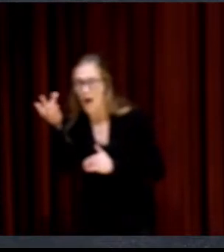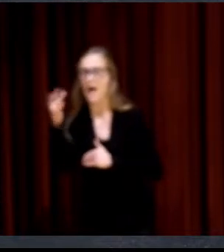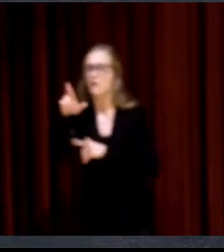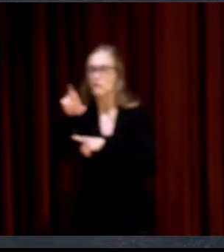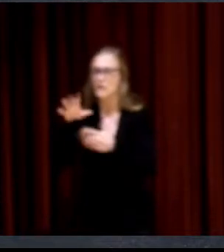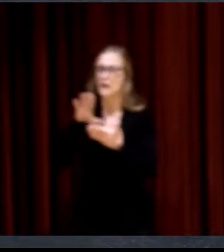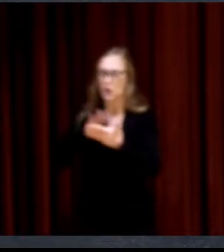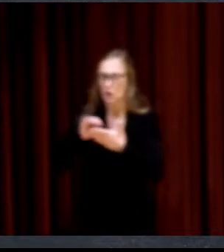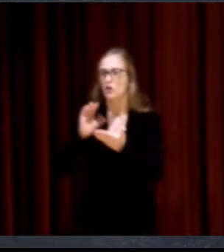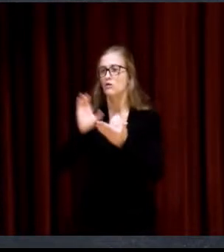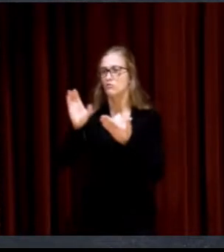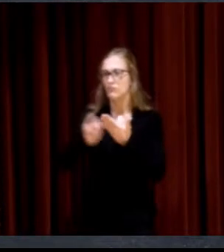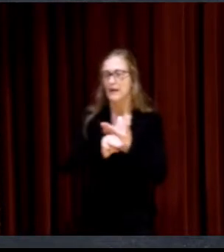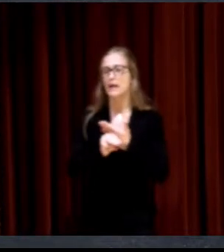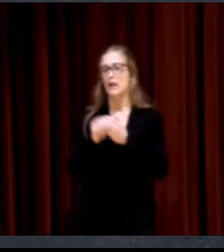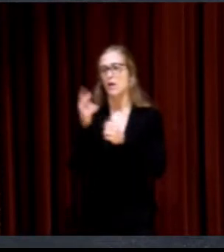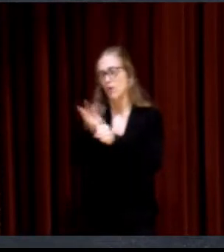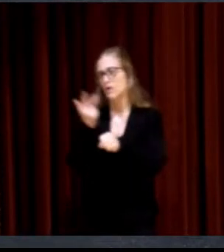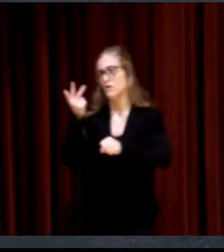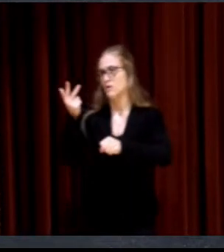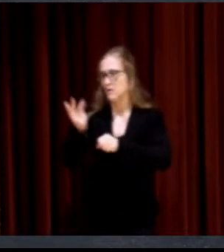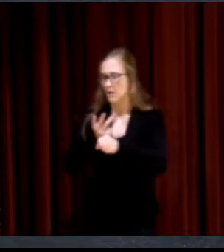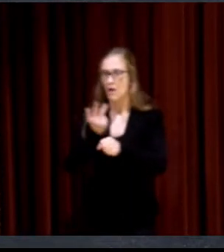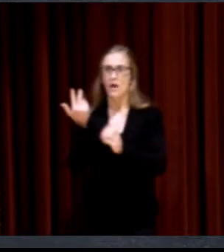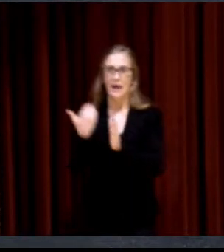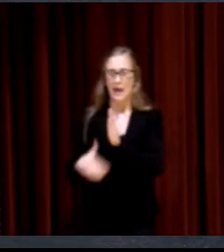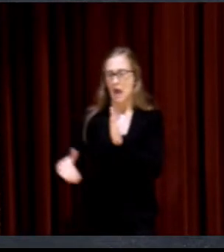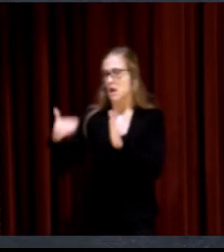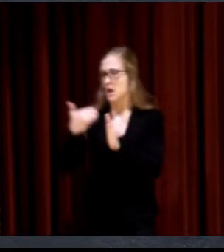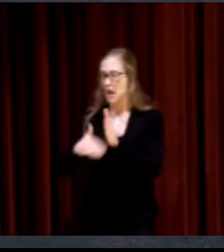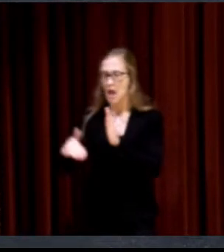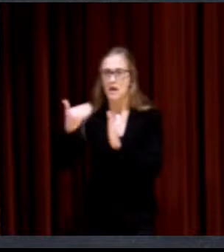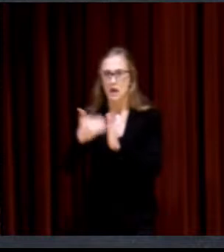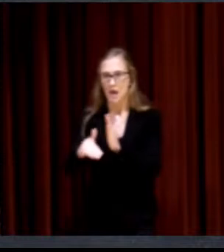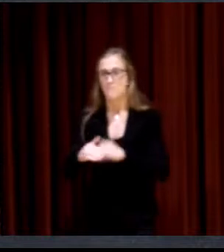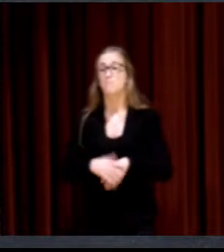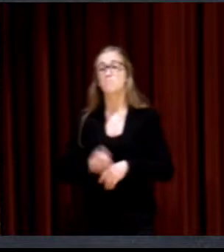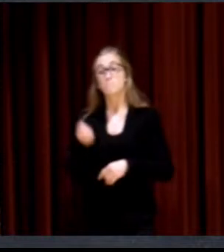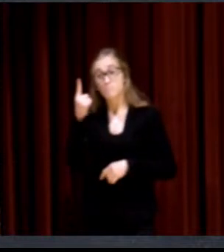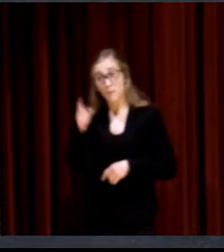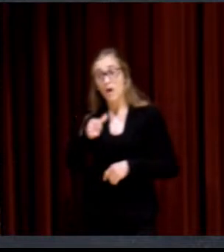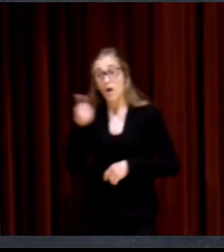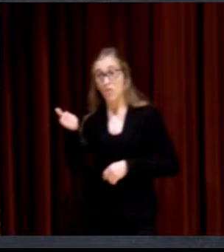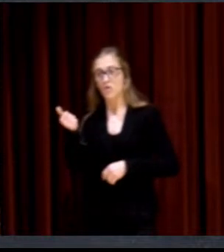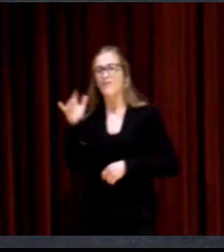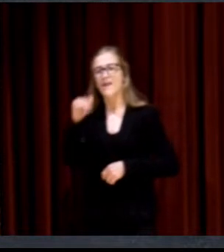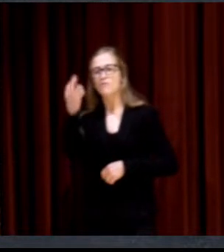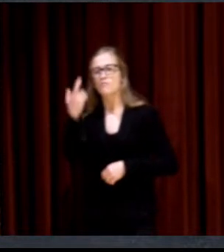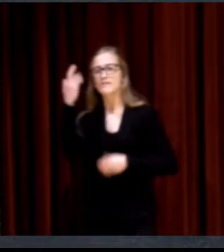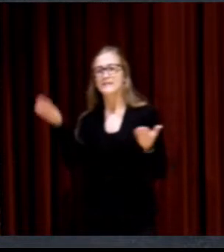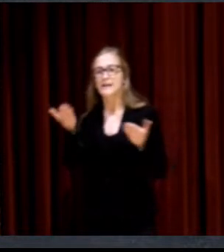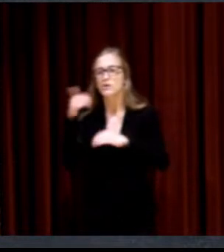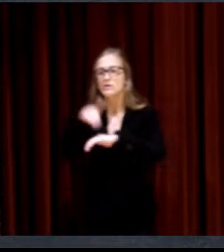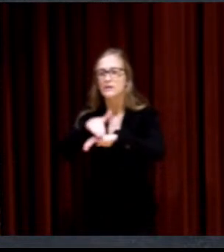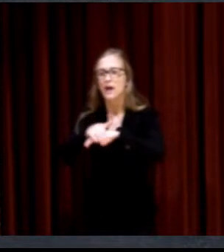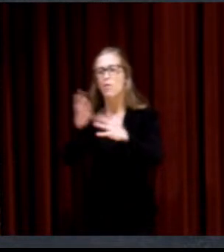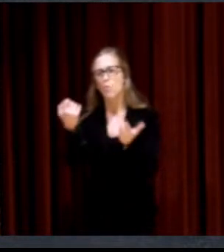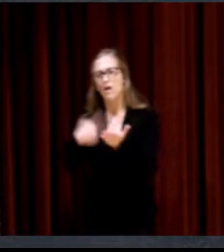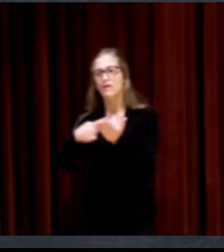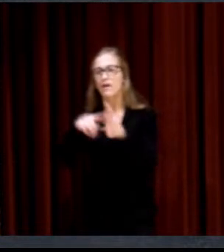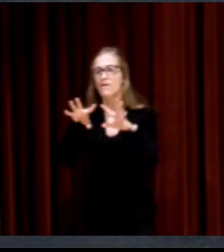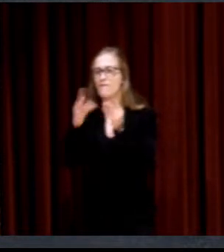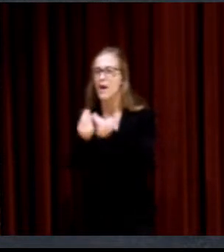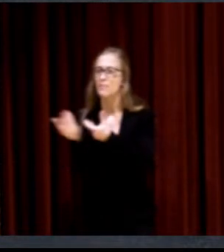years. 50% or higher of them are relearning that curriculum. The other piece is why we're here tonight, to talk about family engagement. When